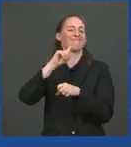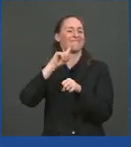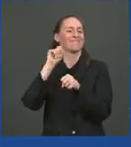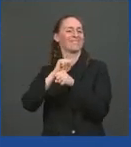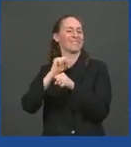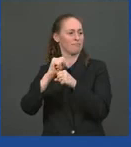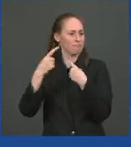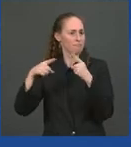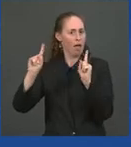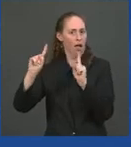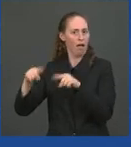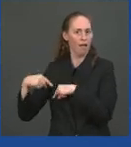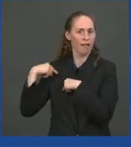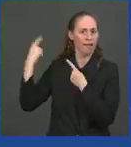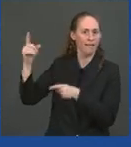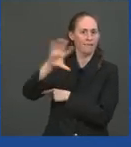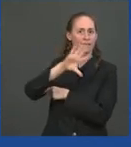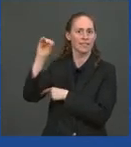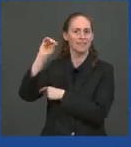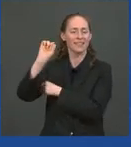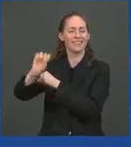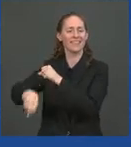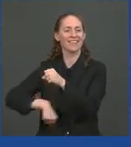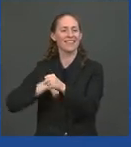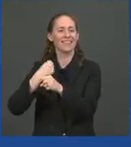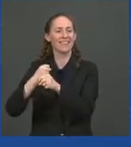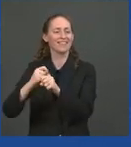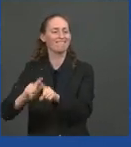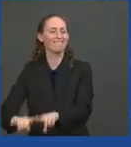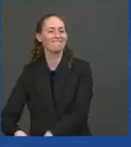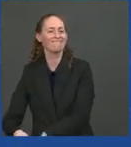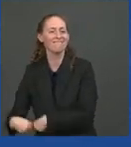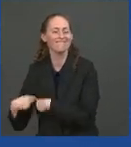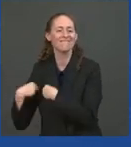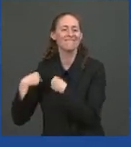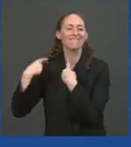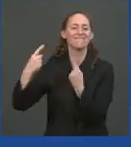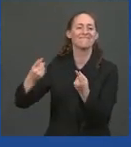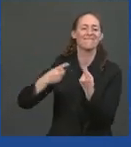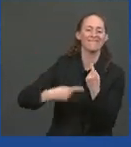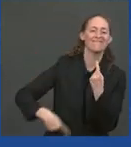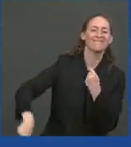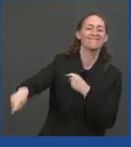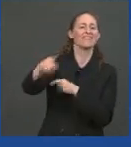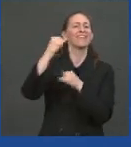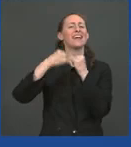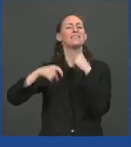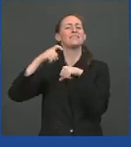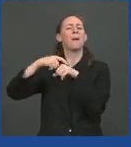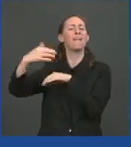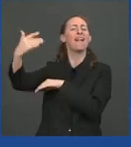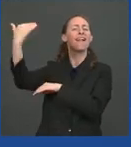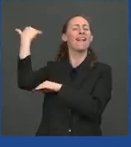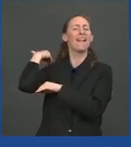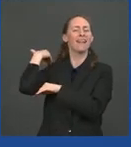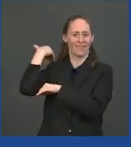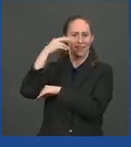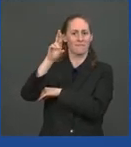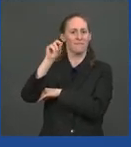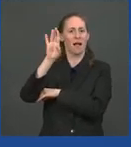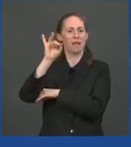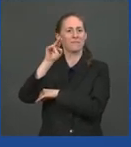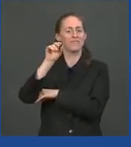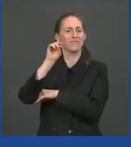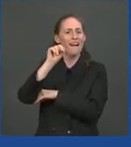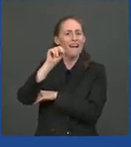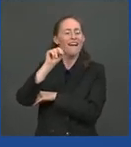Oscar Robinson won it for the Bucks. And the worst part is, I remember them both. I